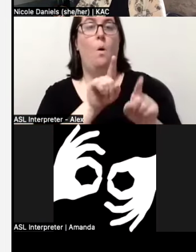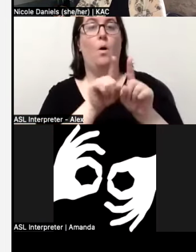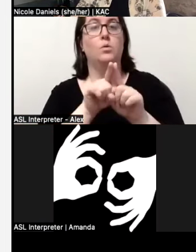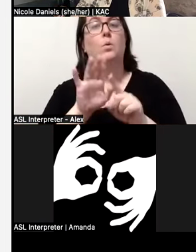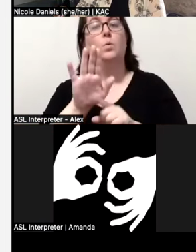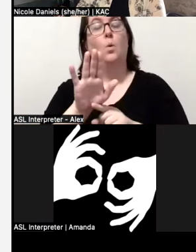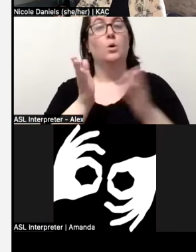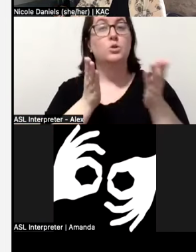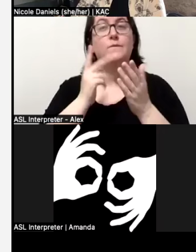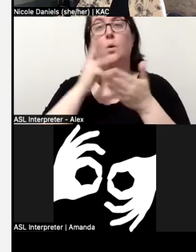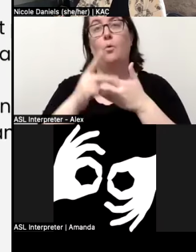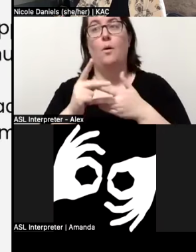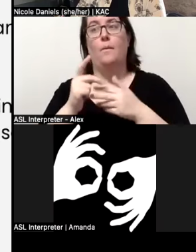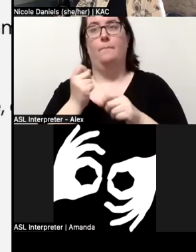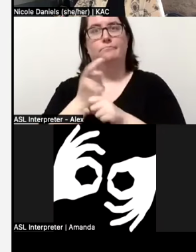or services.